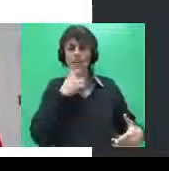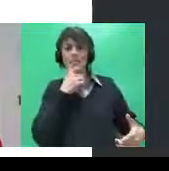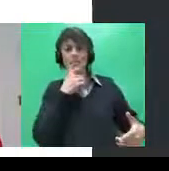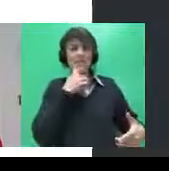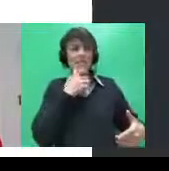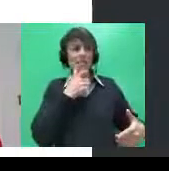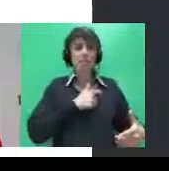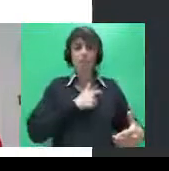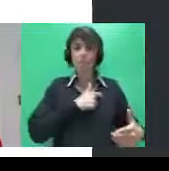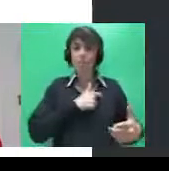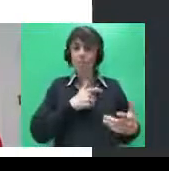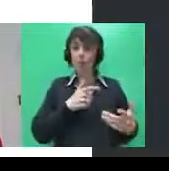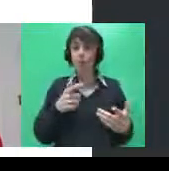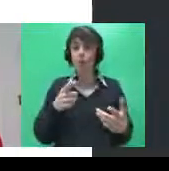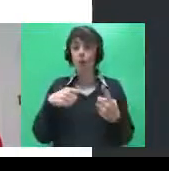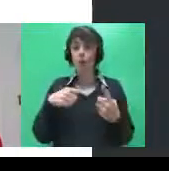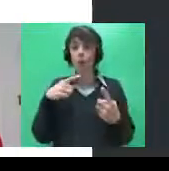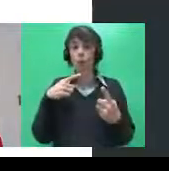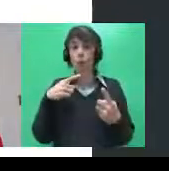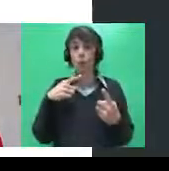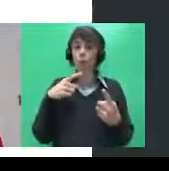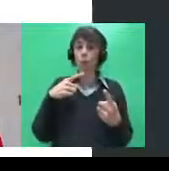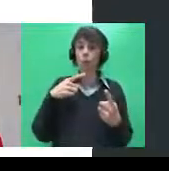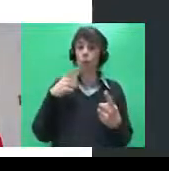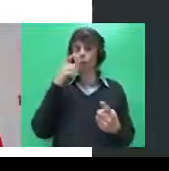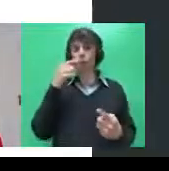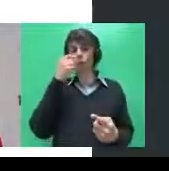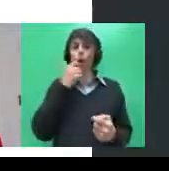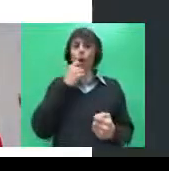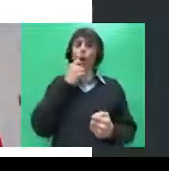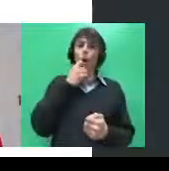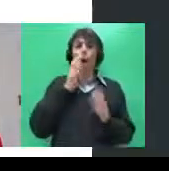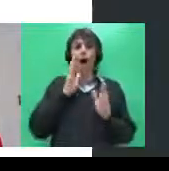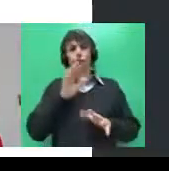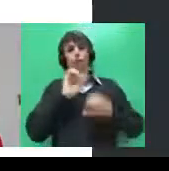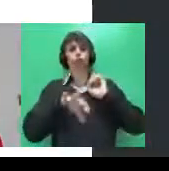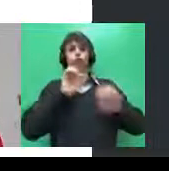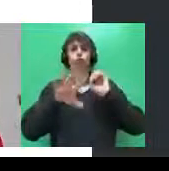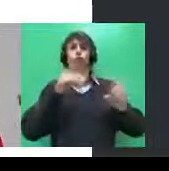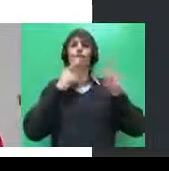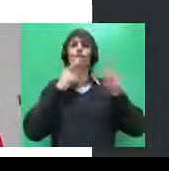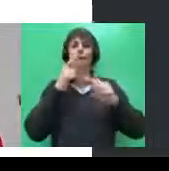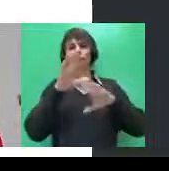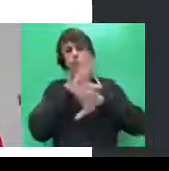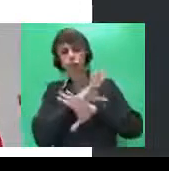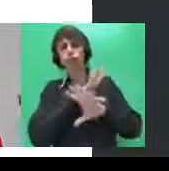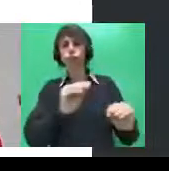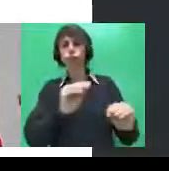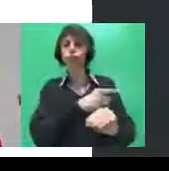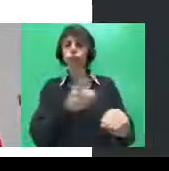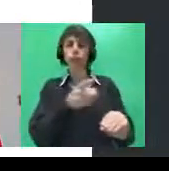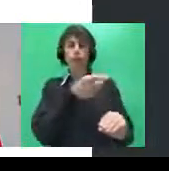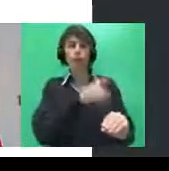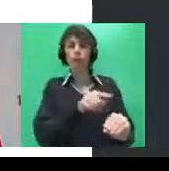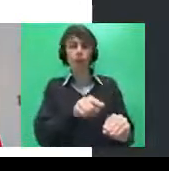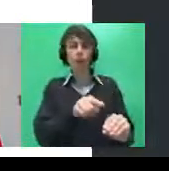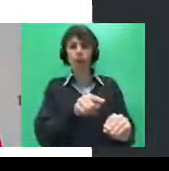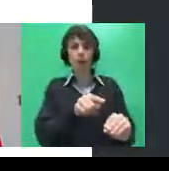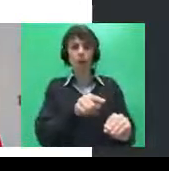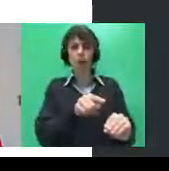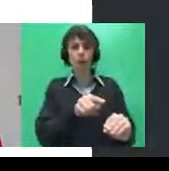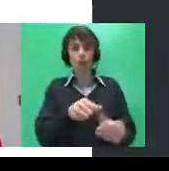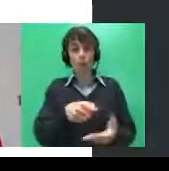easy to think, actually, we need to throw information at this audience and to people to say what you can do rather than what you can't. But as that bottom box